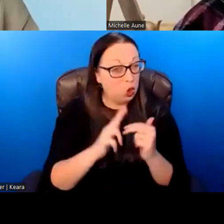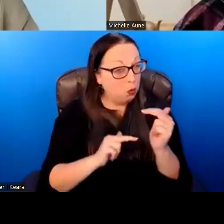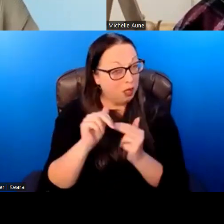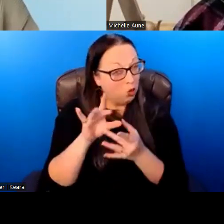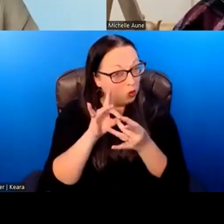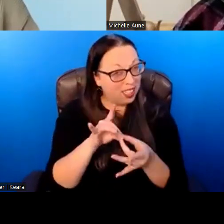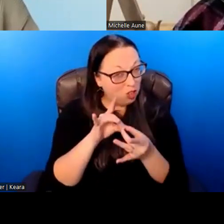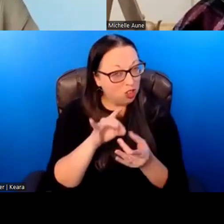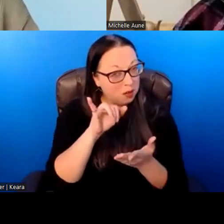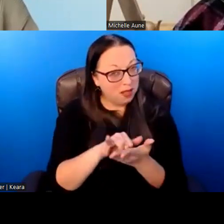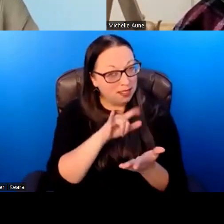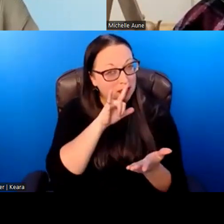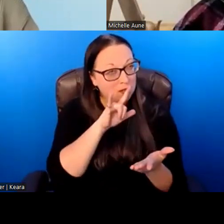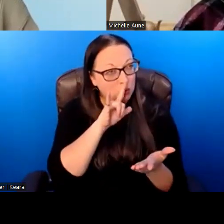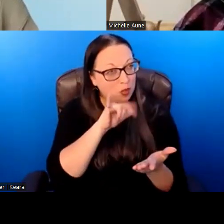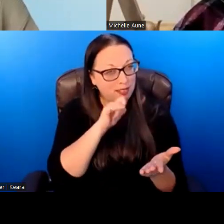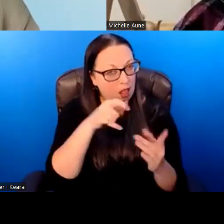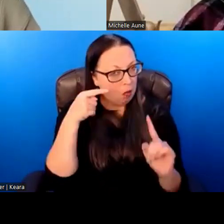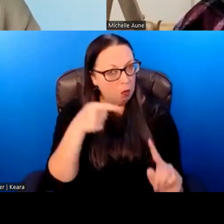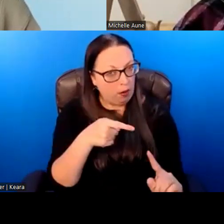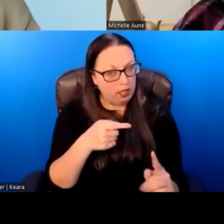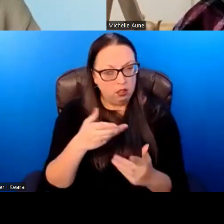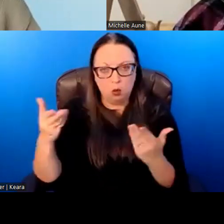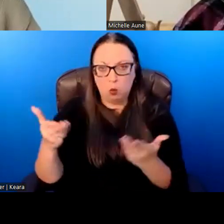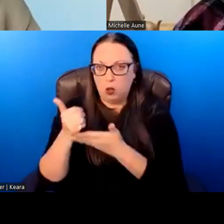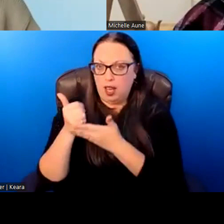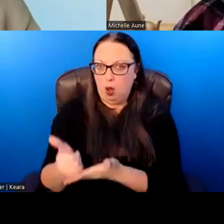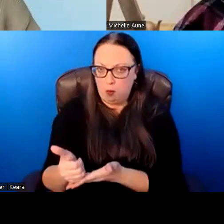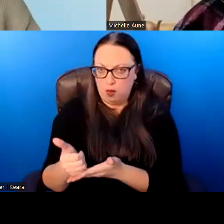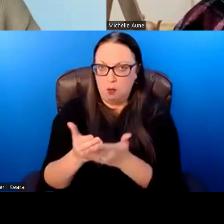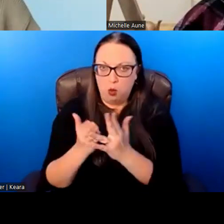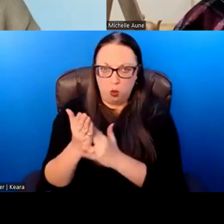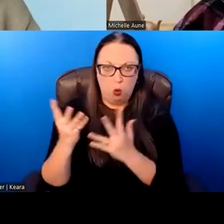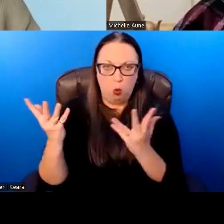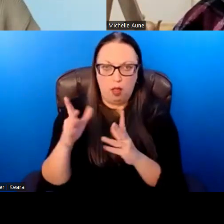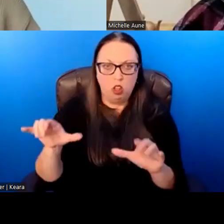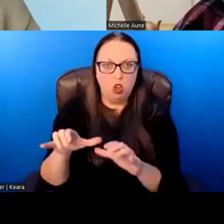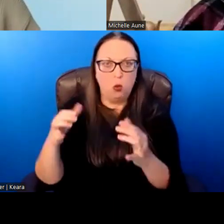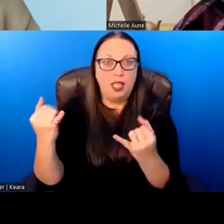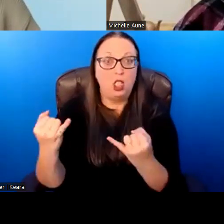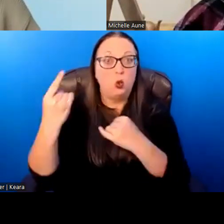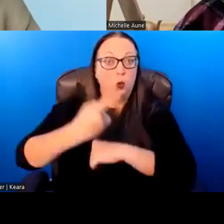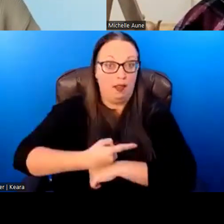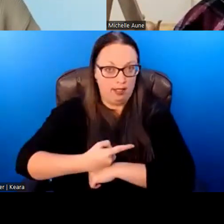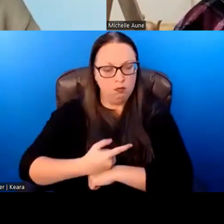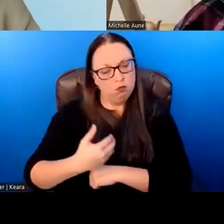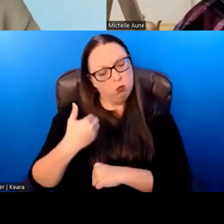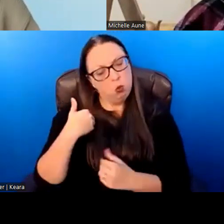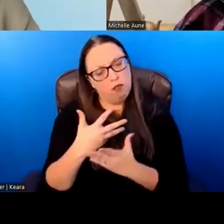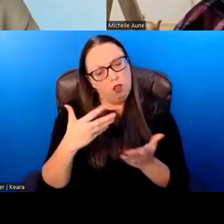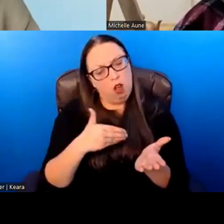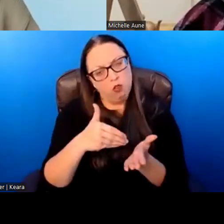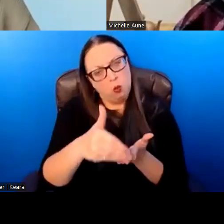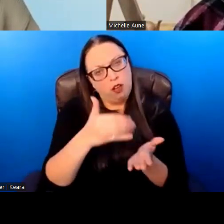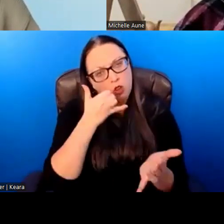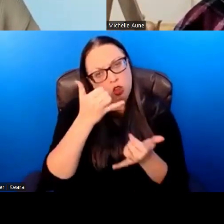relationships with individuals. We're here to help them through what they're going through today. So we do have a lot of regular callers who do call